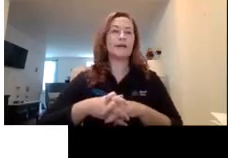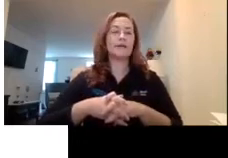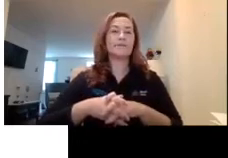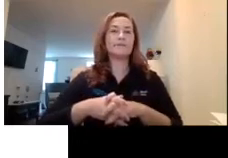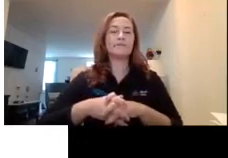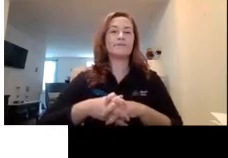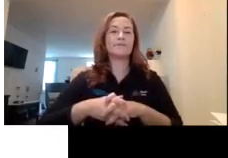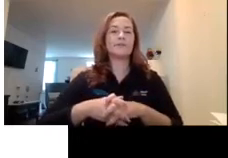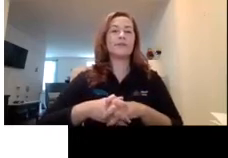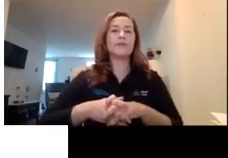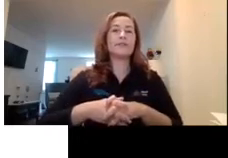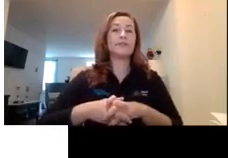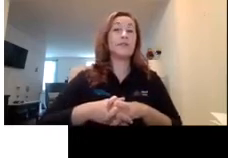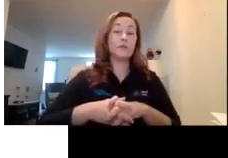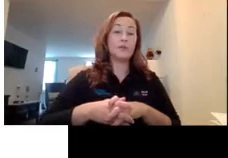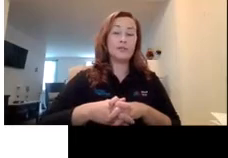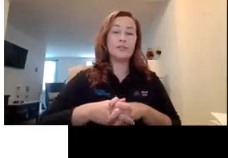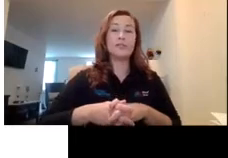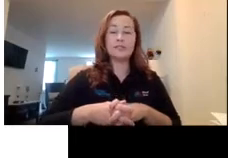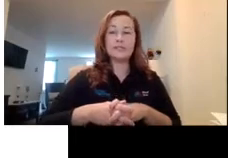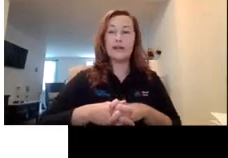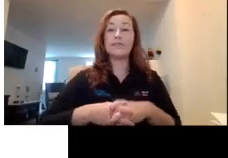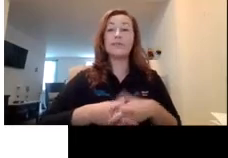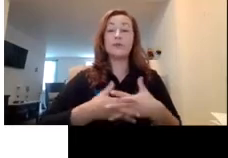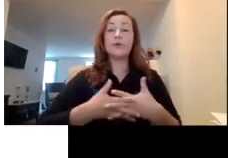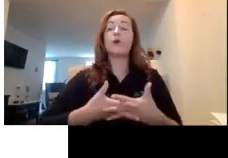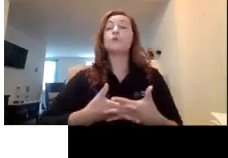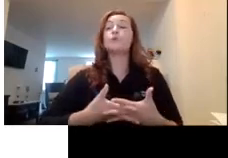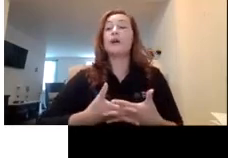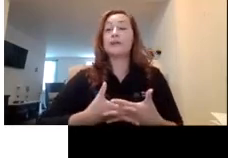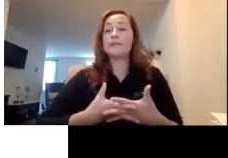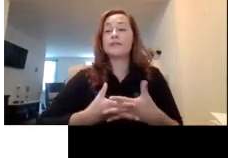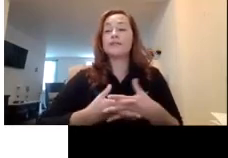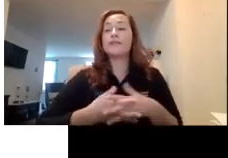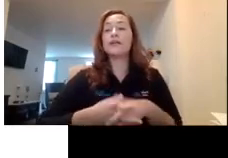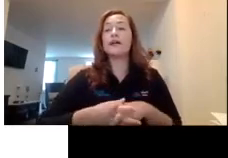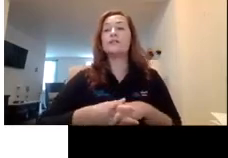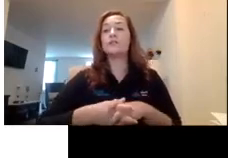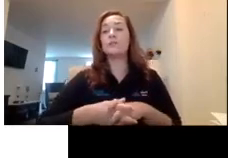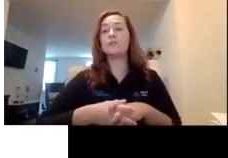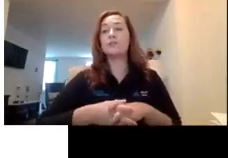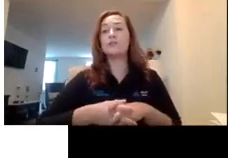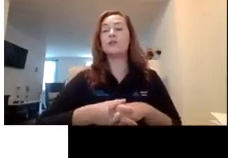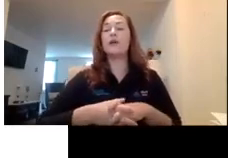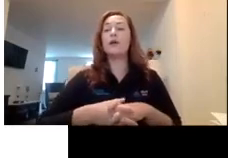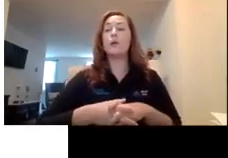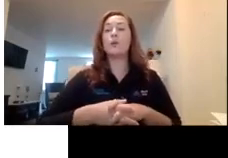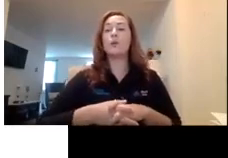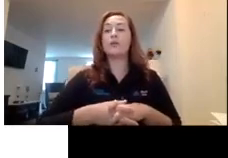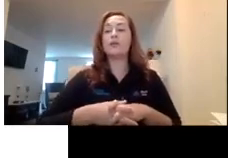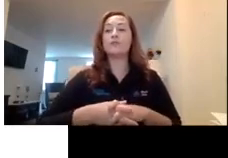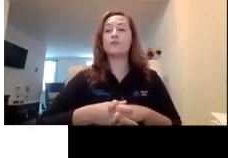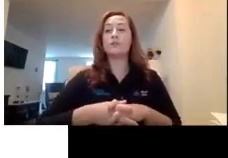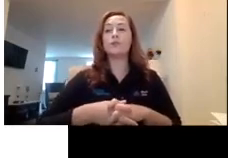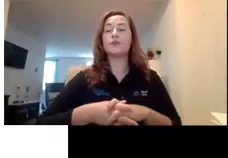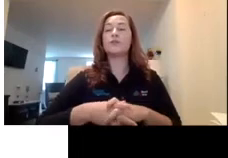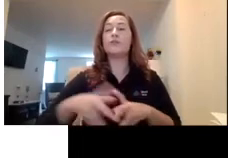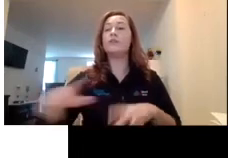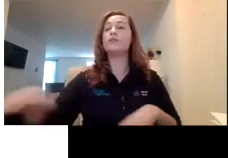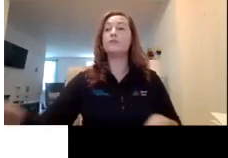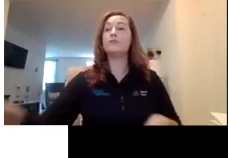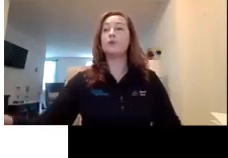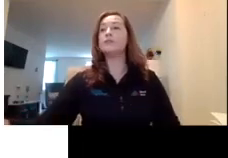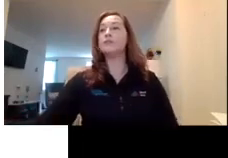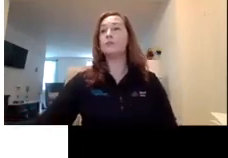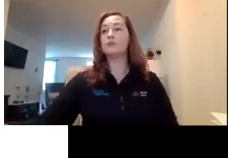that the security staff knew how to access an interpreter, we installed